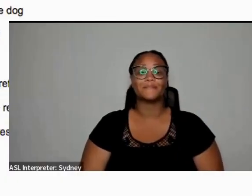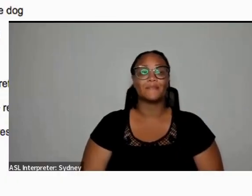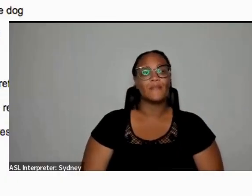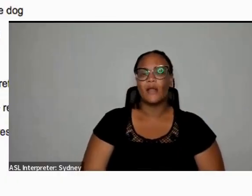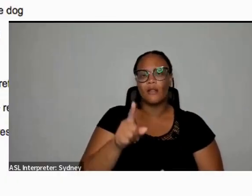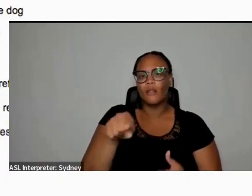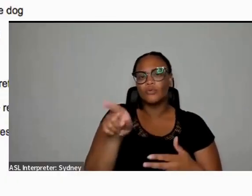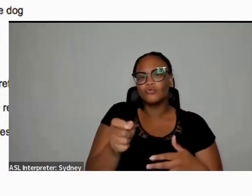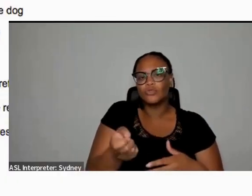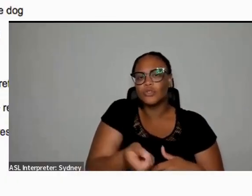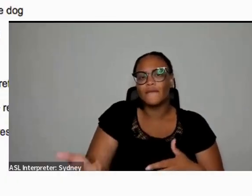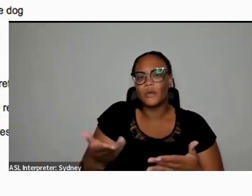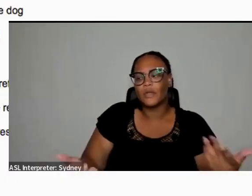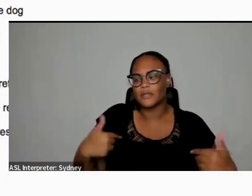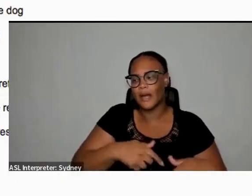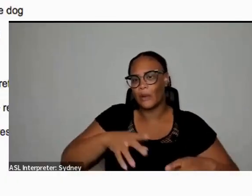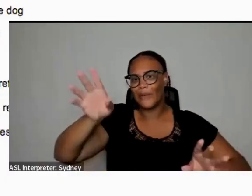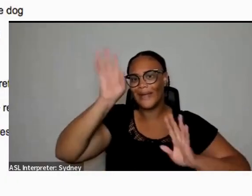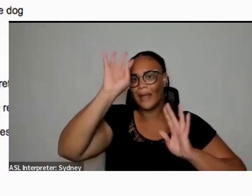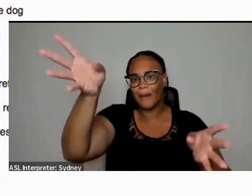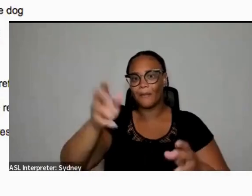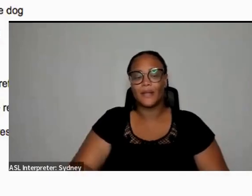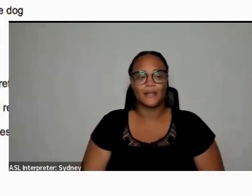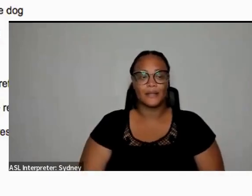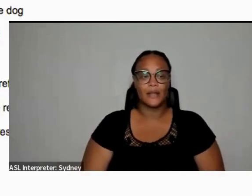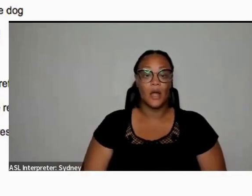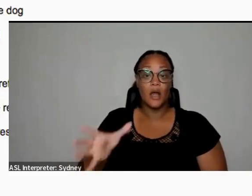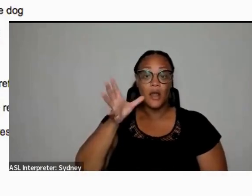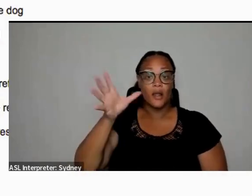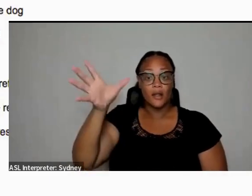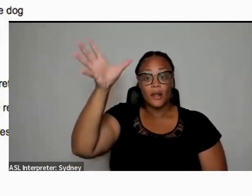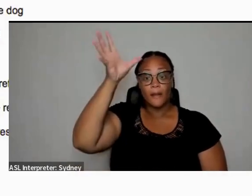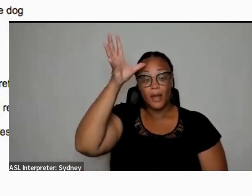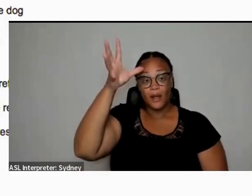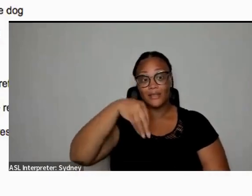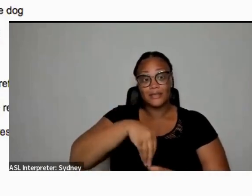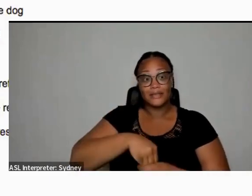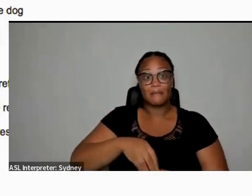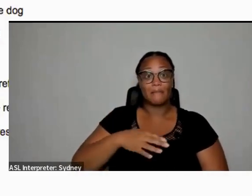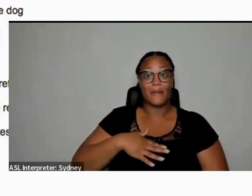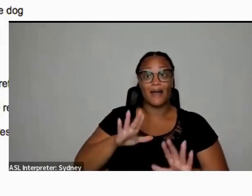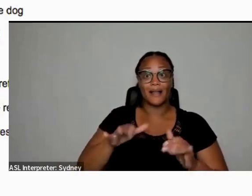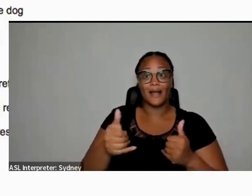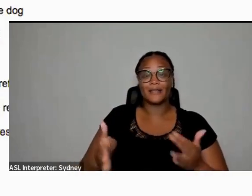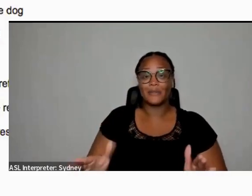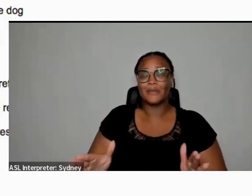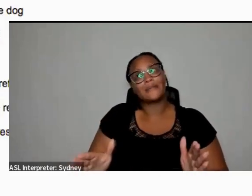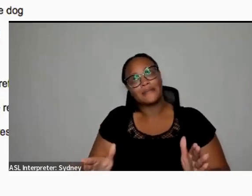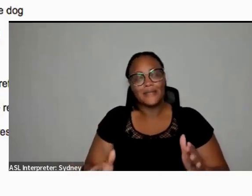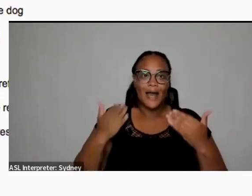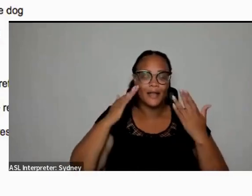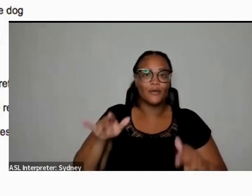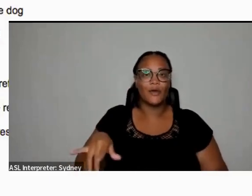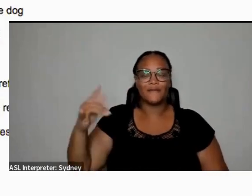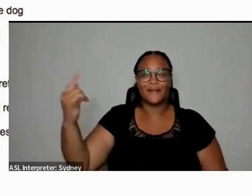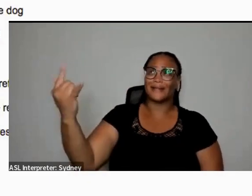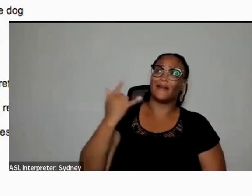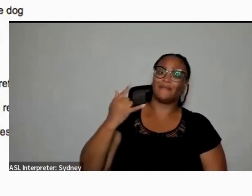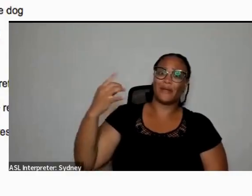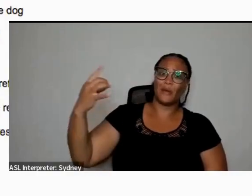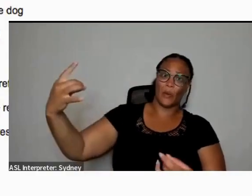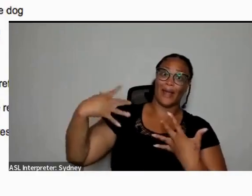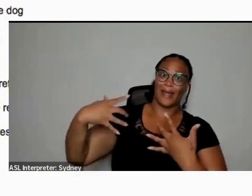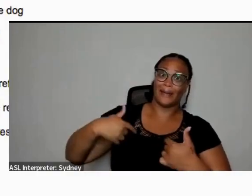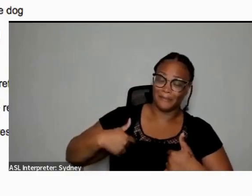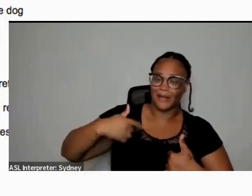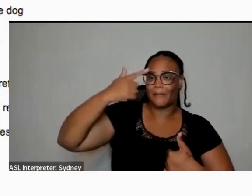up with. And parents in my classroom, I don't know if they loved me or hated me because I was always sending them home with lists. Here's some things